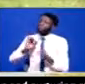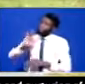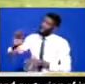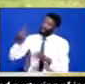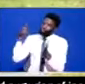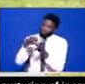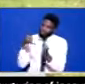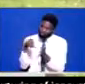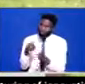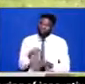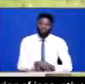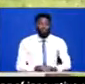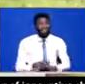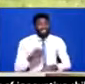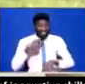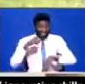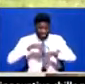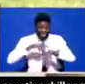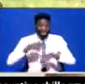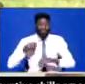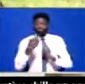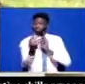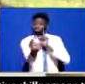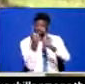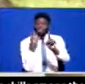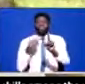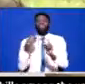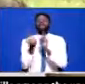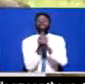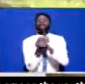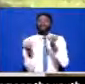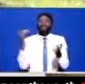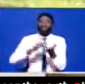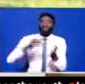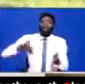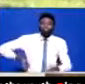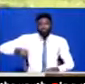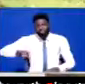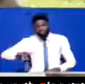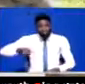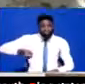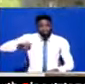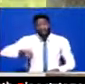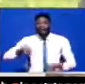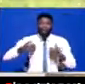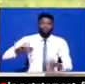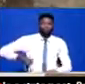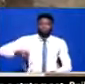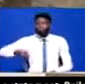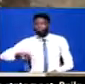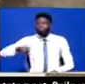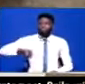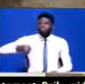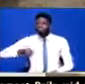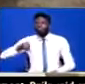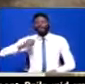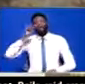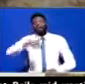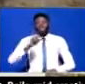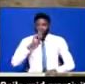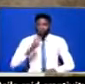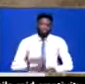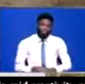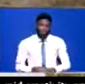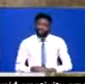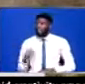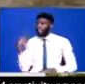tena kama anakuja ananifuata. Yaani anakuja na nini na mtungi tukapatana naye akiwa amebeba mtungi kwa mkono akiteremka huko chini. The latest tragedy